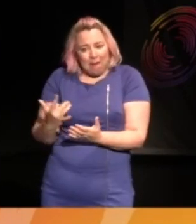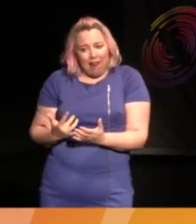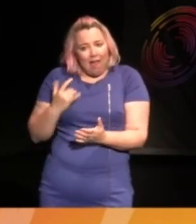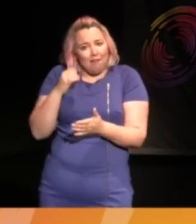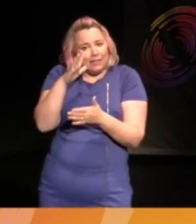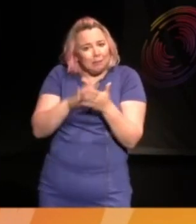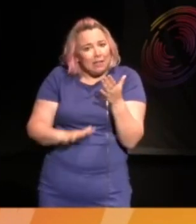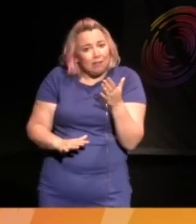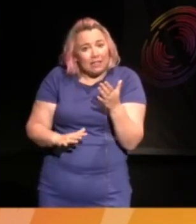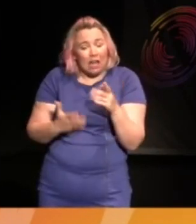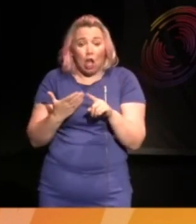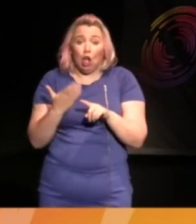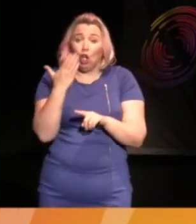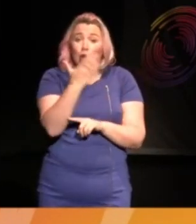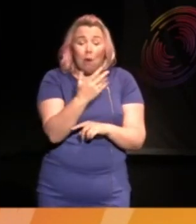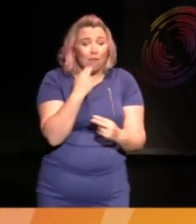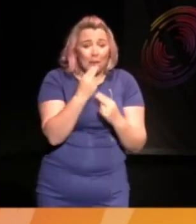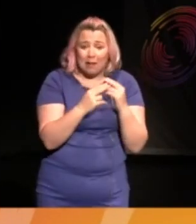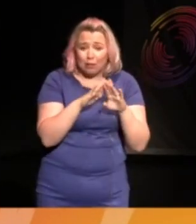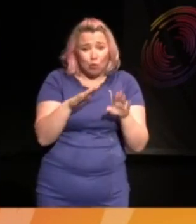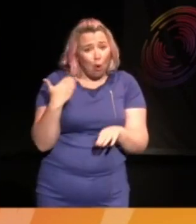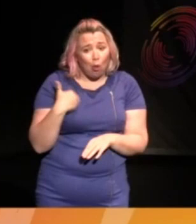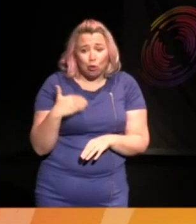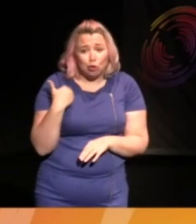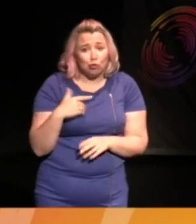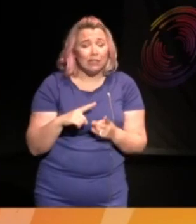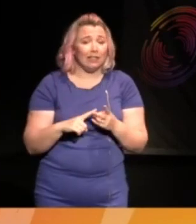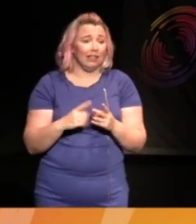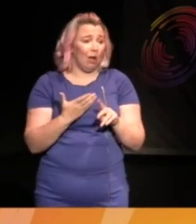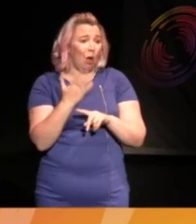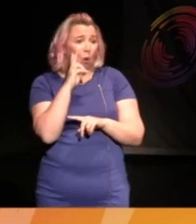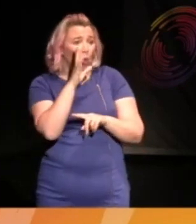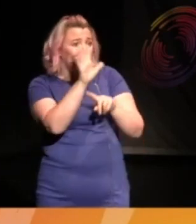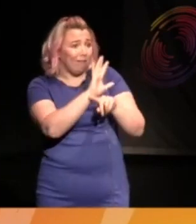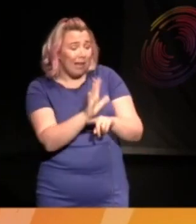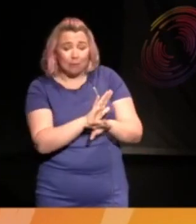for a meal is not a luxury. Watching a film's not a luxury.